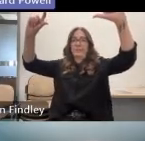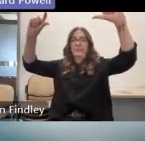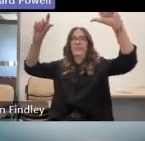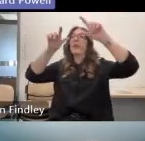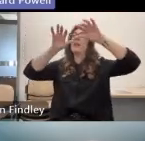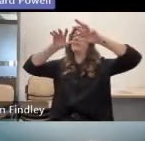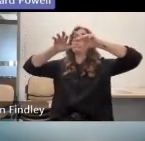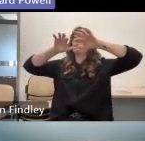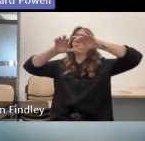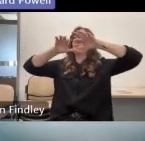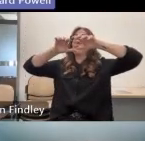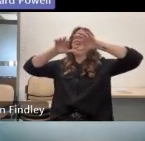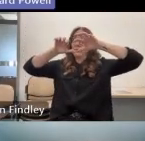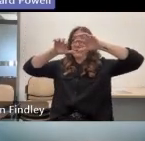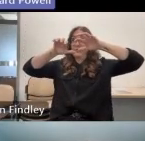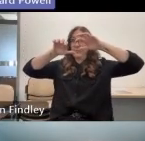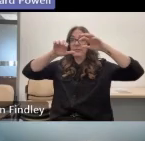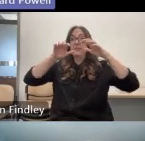bar,